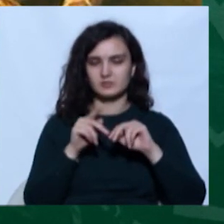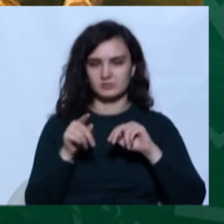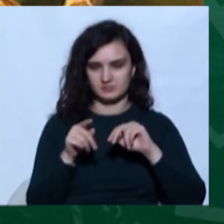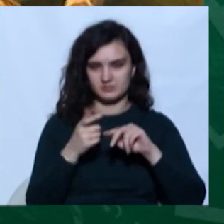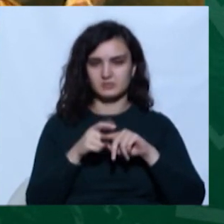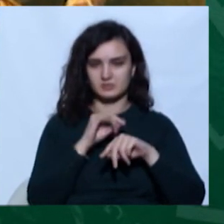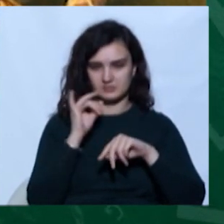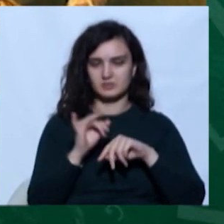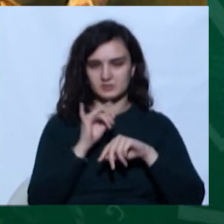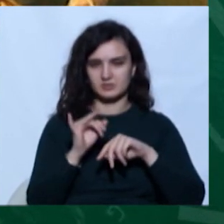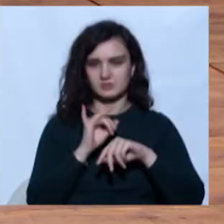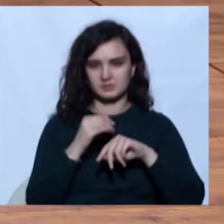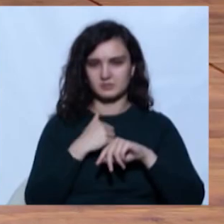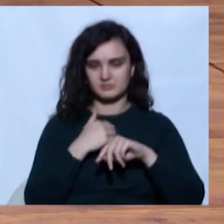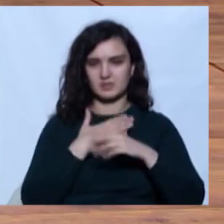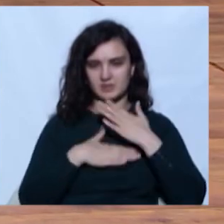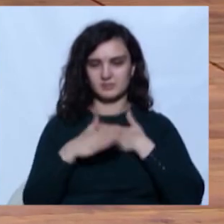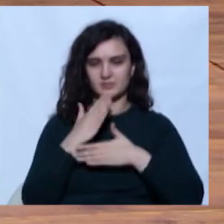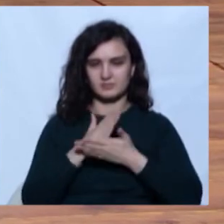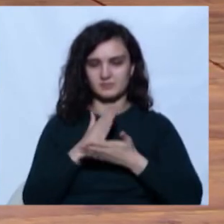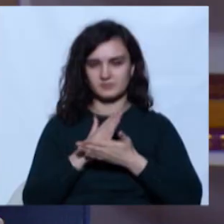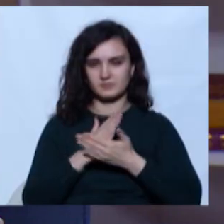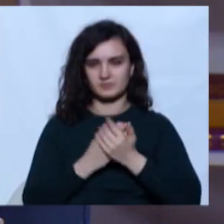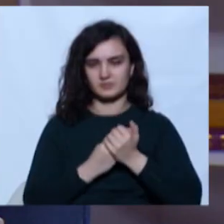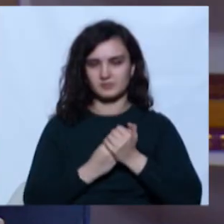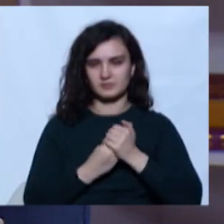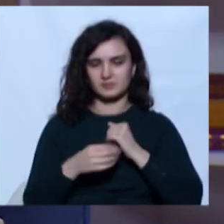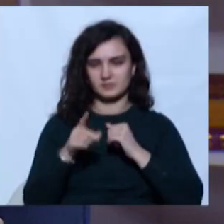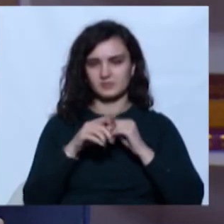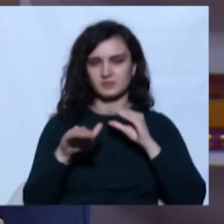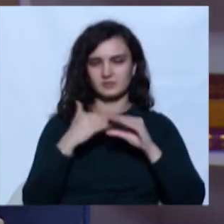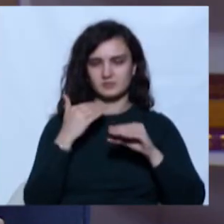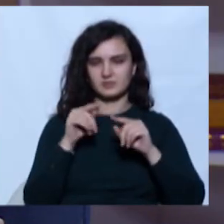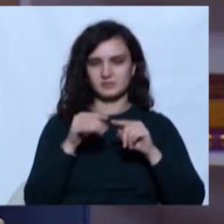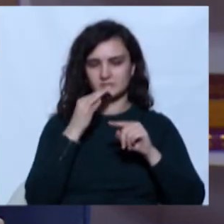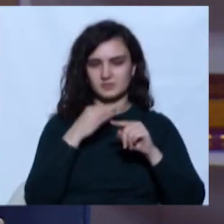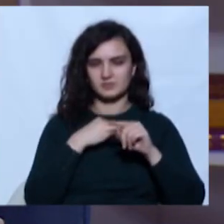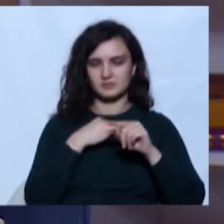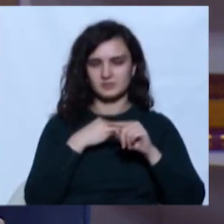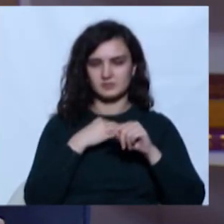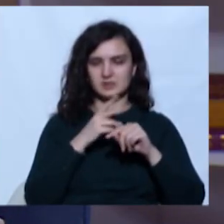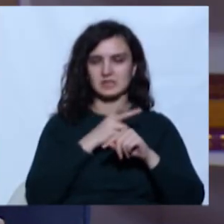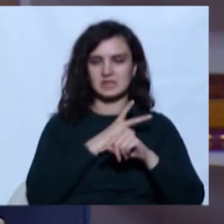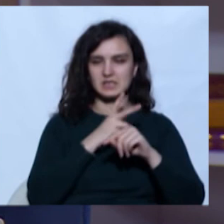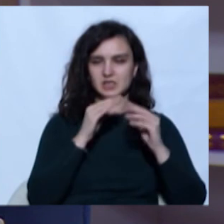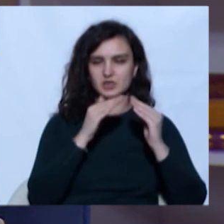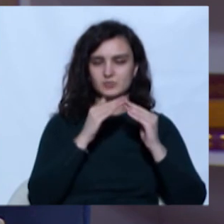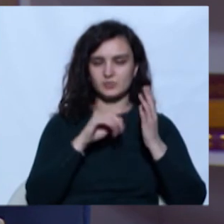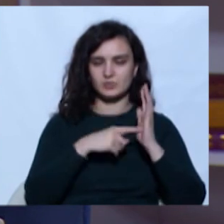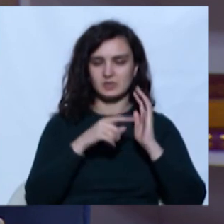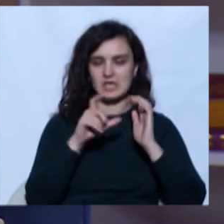to be really good. I'm excited. Be sure to submit your answers to